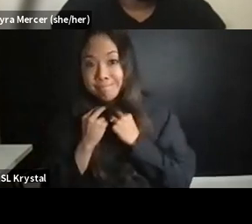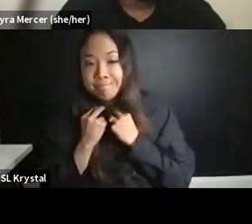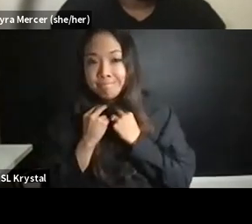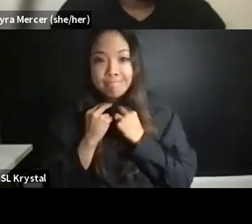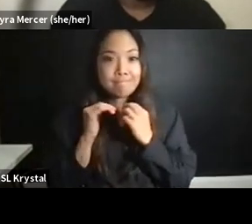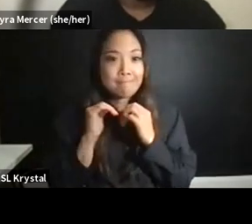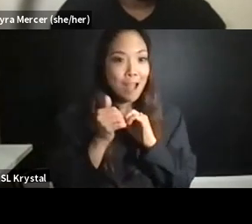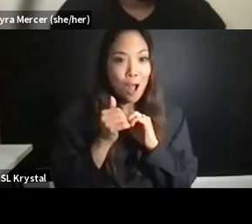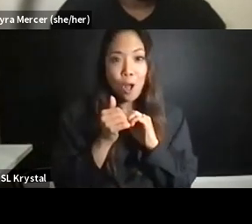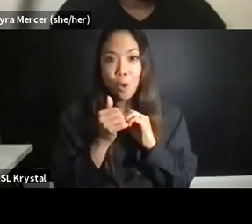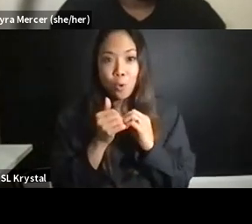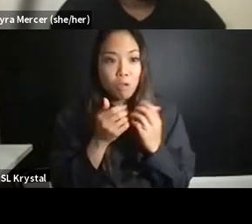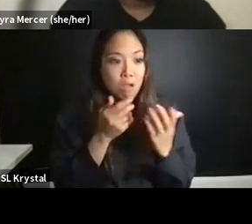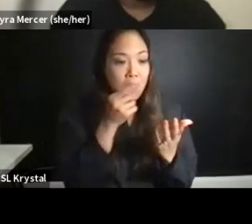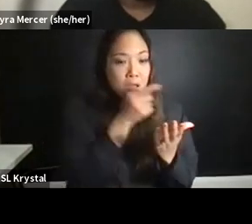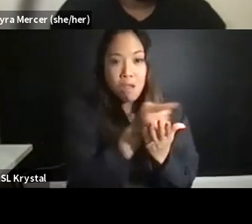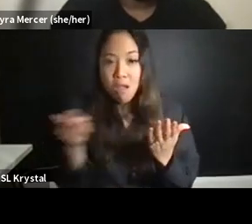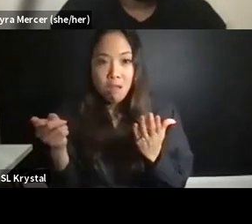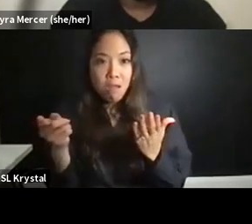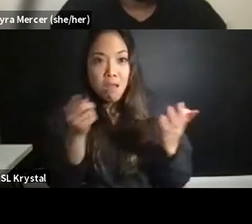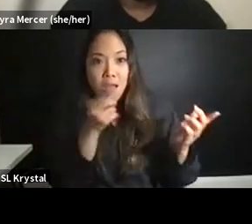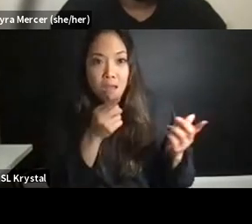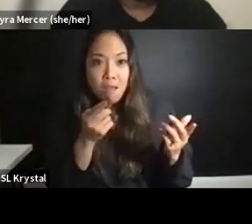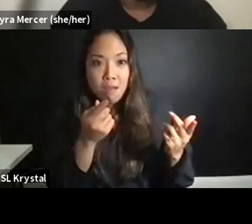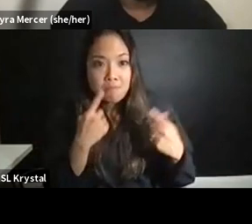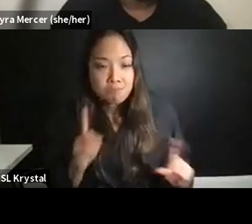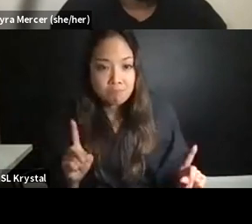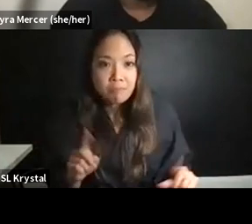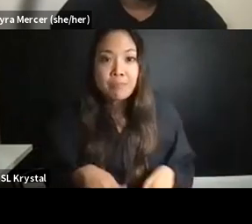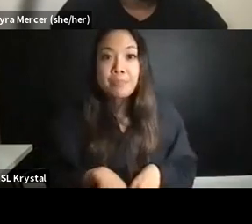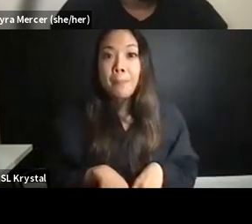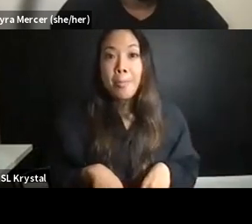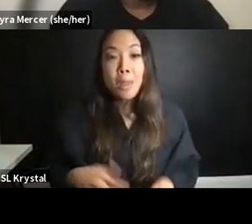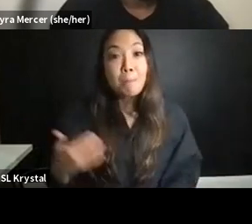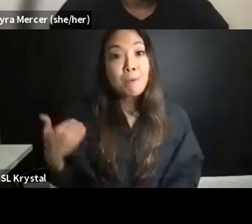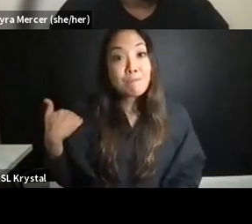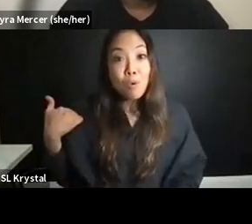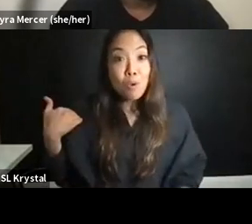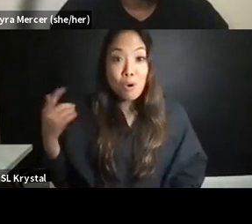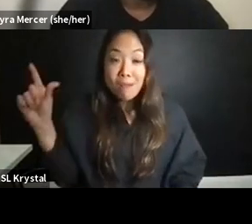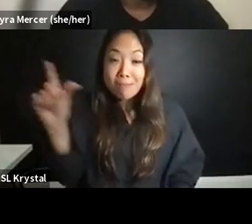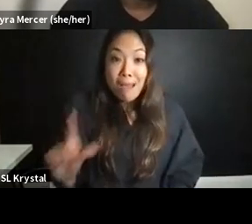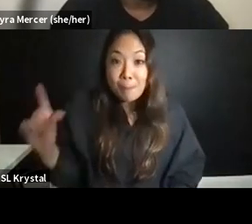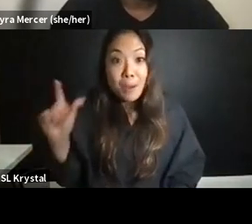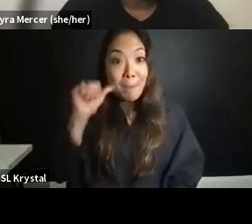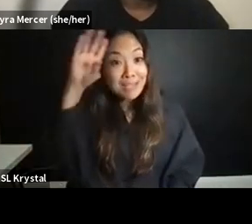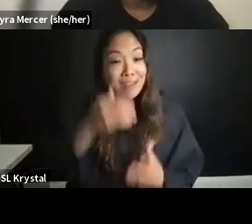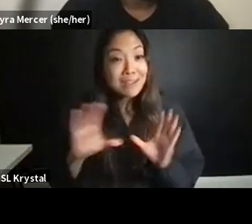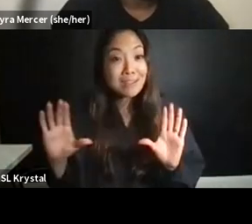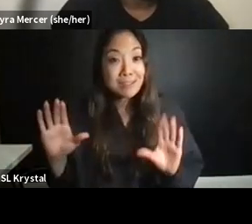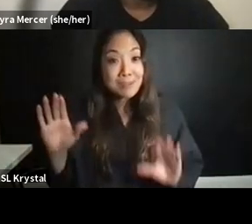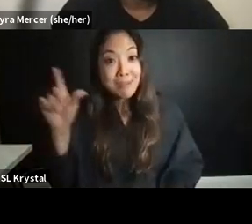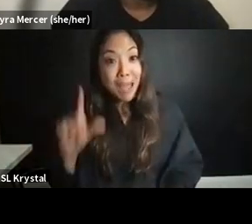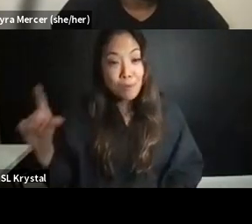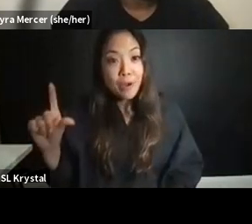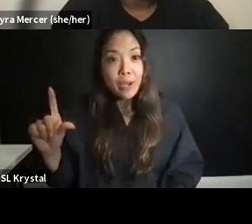my own sun school before covid before it was being used as a classroom because of covid the library was also being used as the science